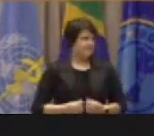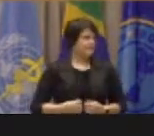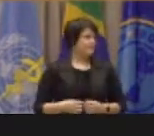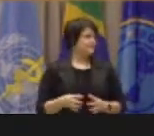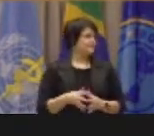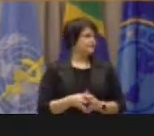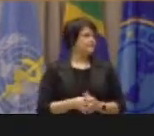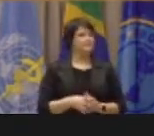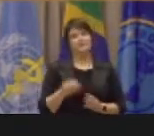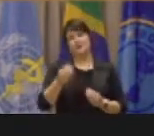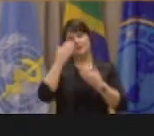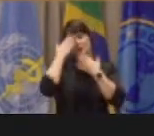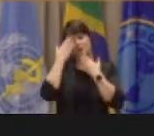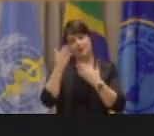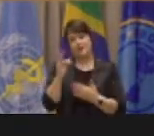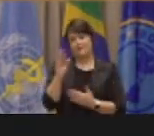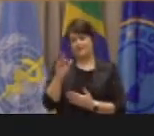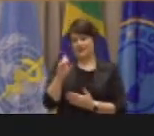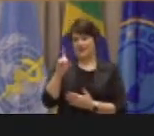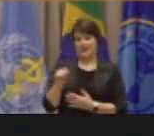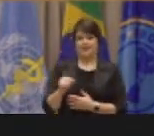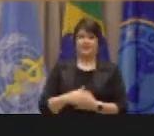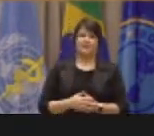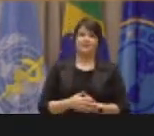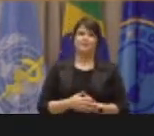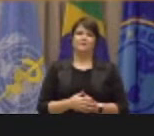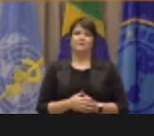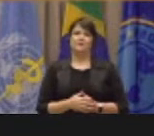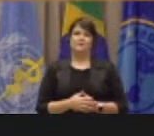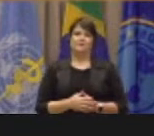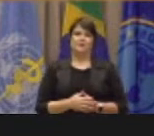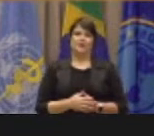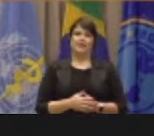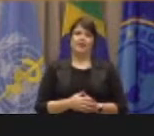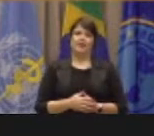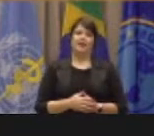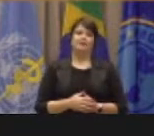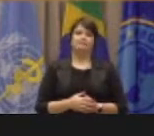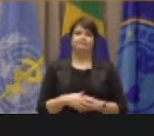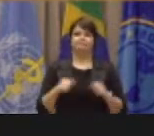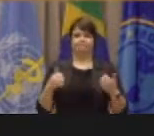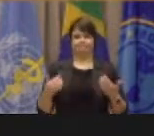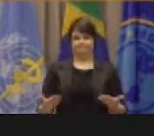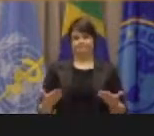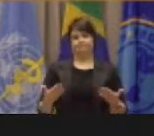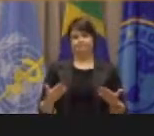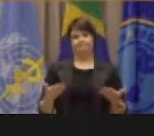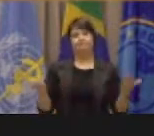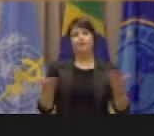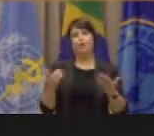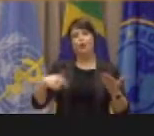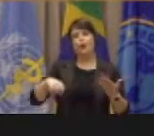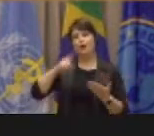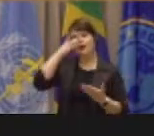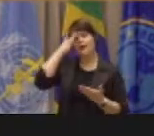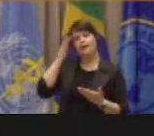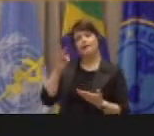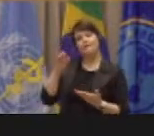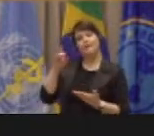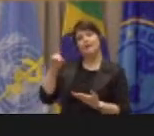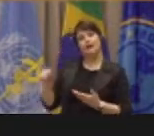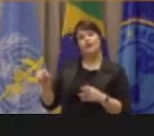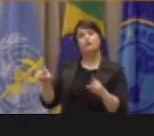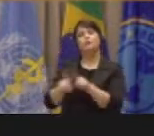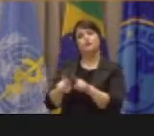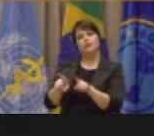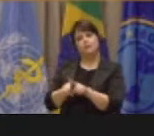Isso. Bueno, obrigado, Fernando. Thank you, Bueno, Fernando. aquí con las Well, palabras de Fernando estaríamos now dando... I'll give